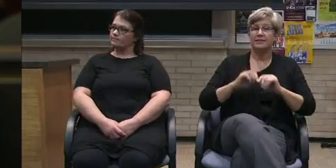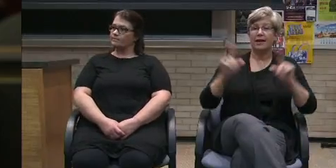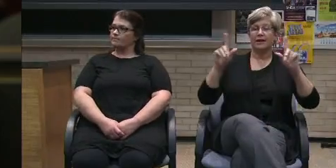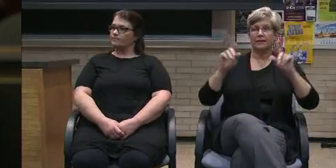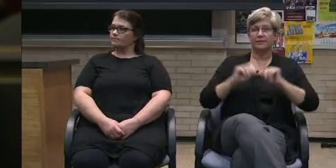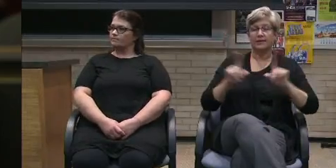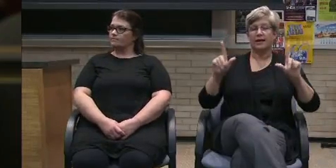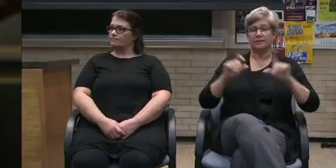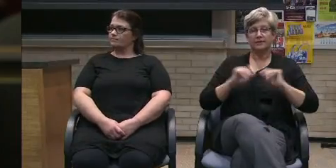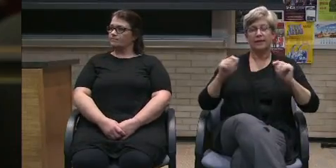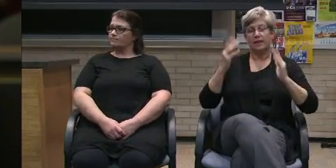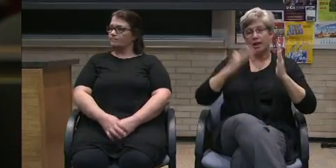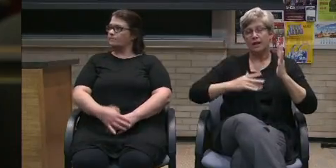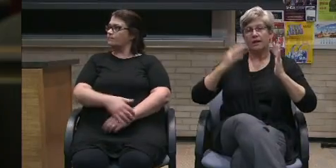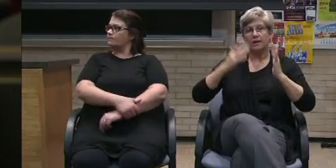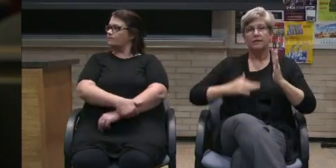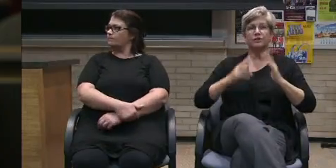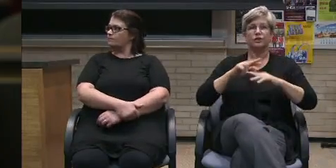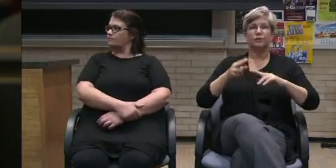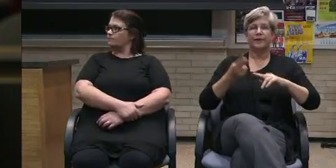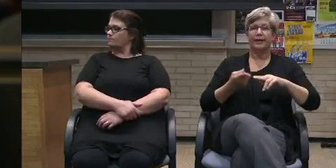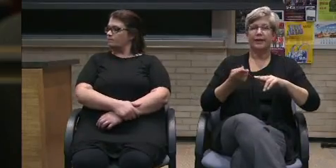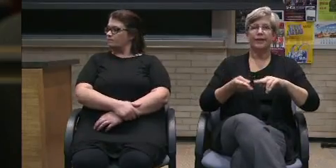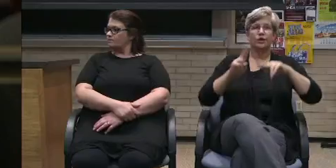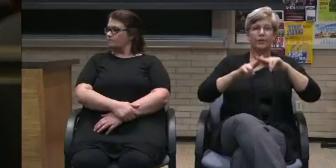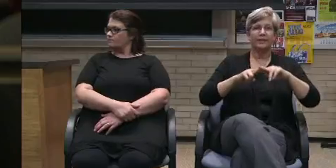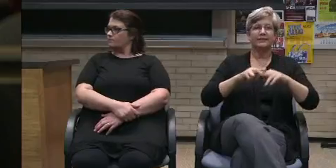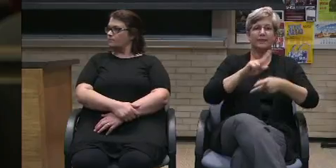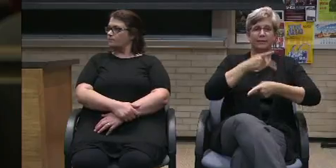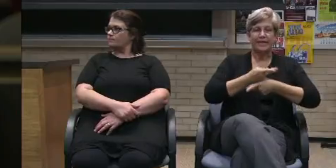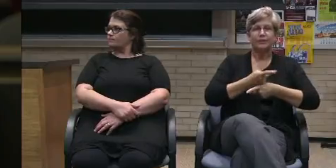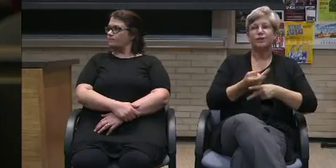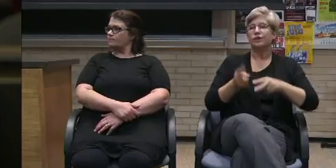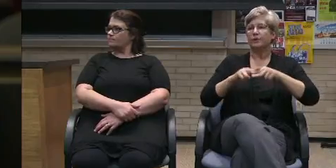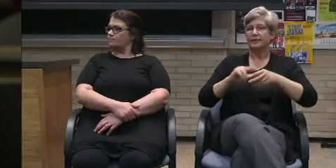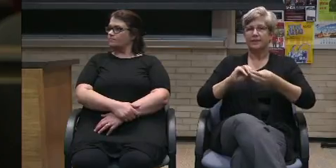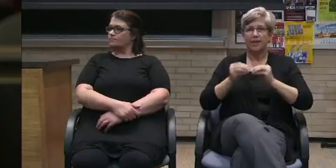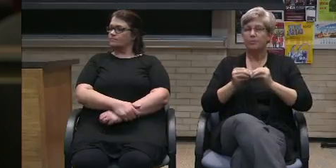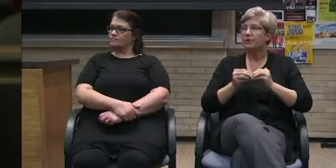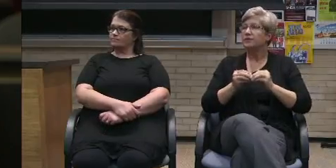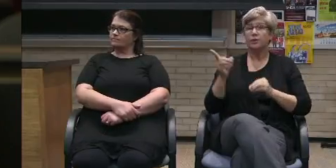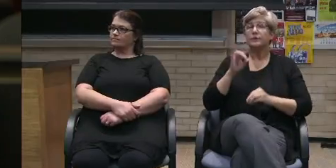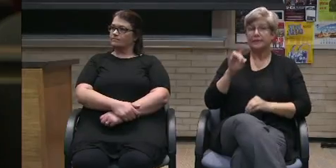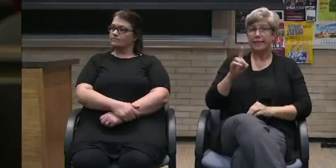the retention, and the numbers kind of state that the retention did increase.